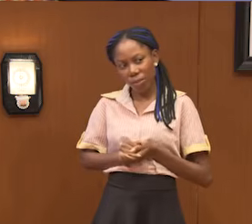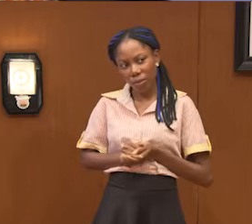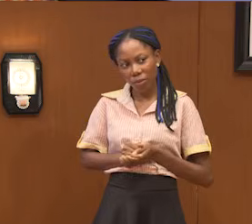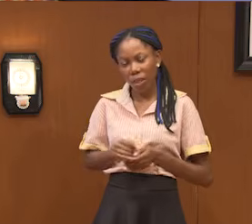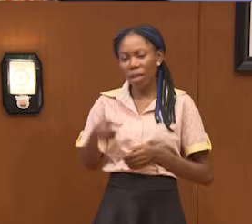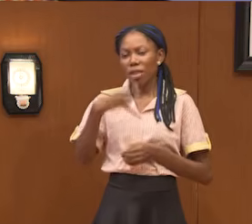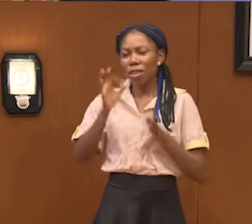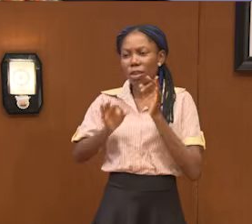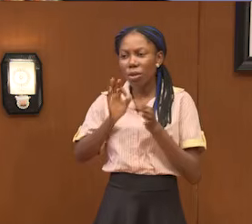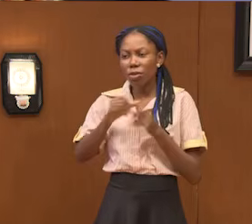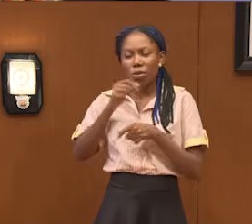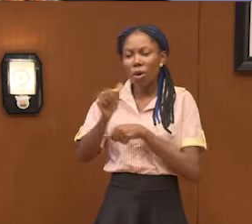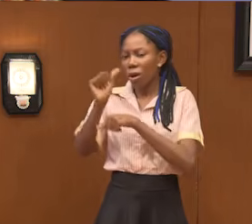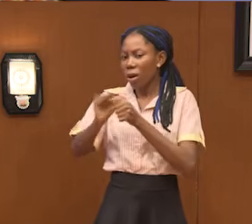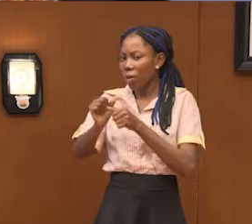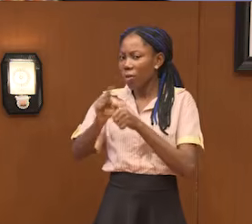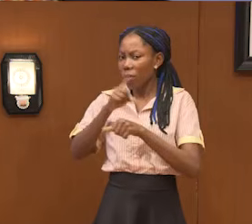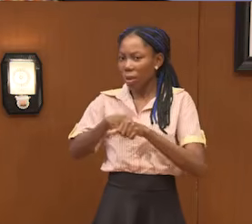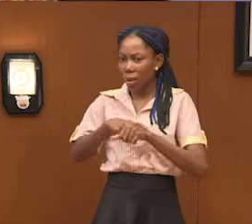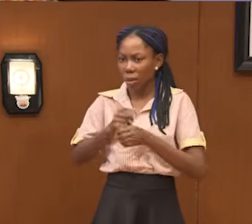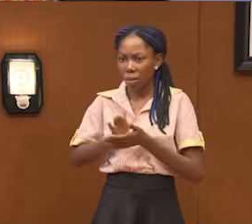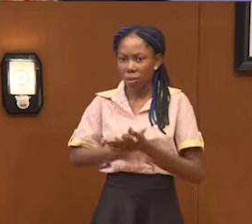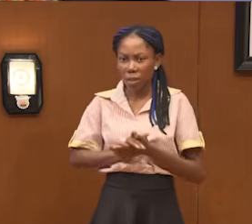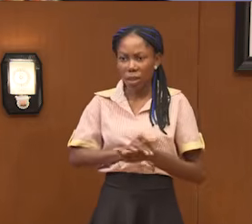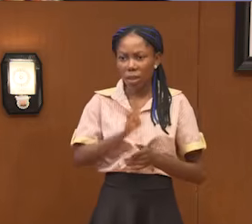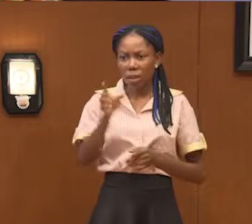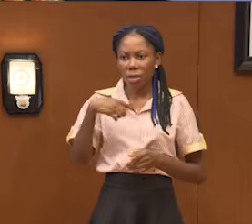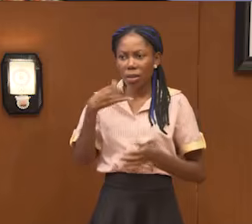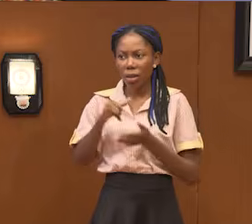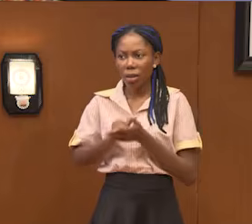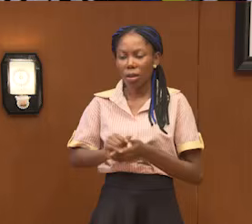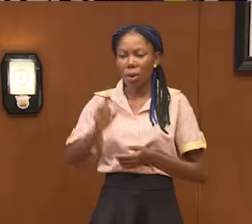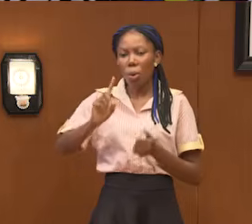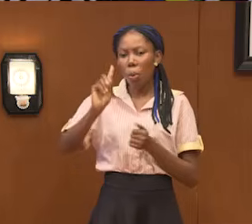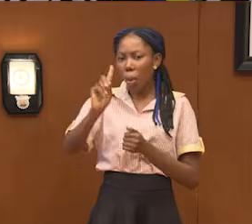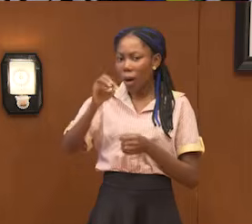said the same thing. He didn't say it's every time. He said it's only Let's when say he maybe travels. once in a 3 months.